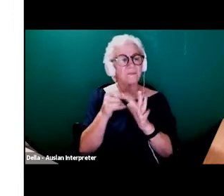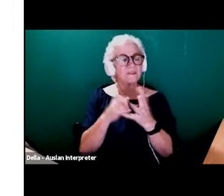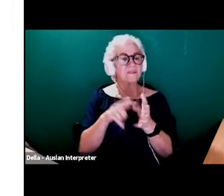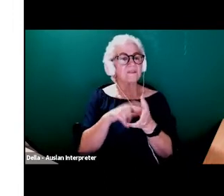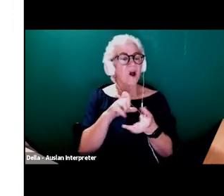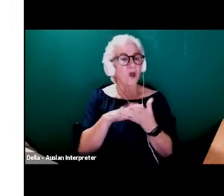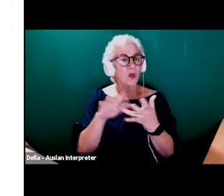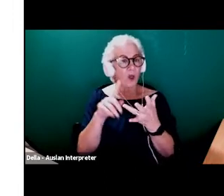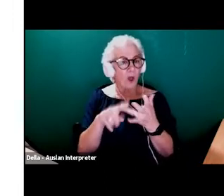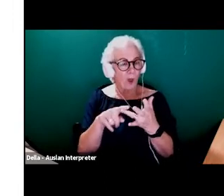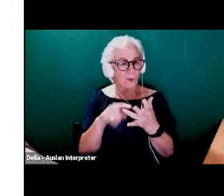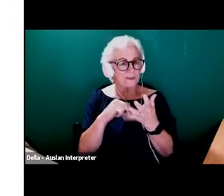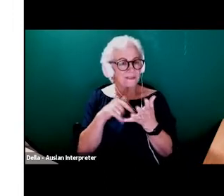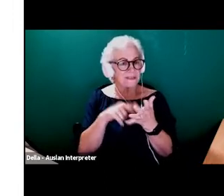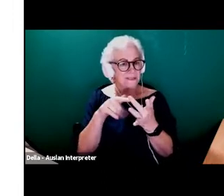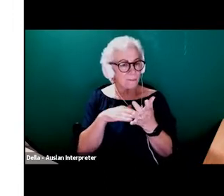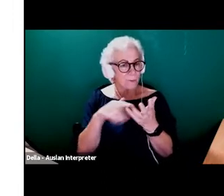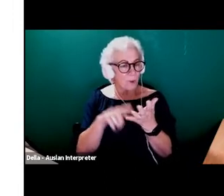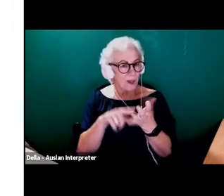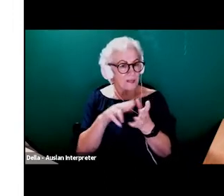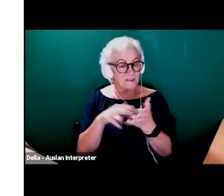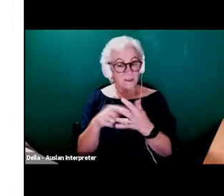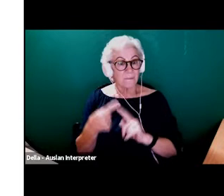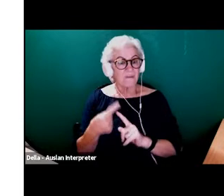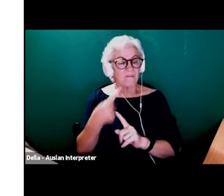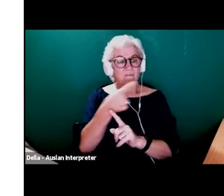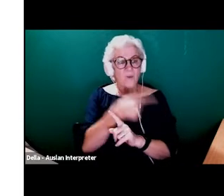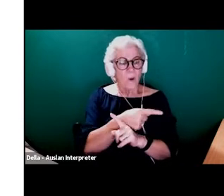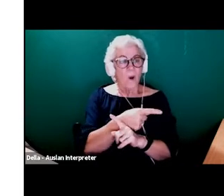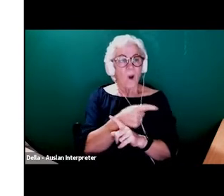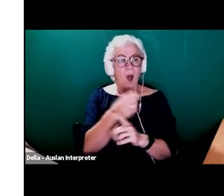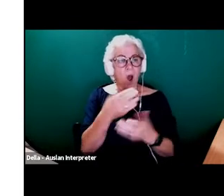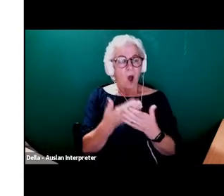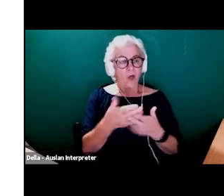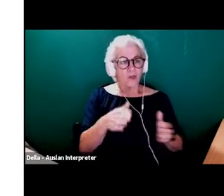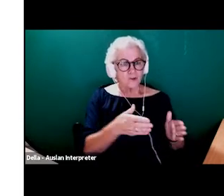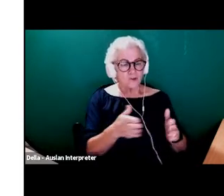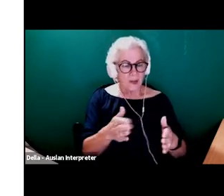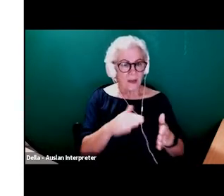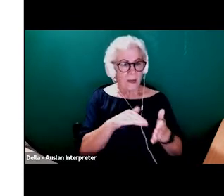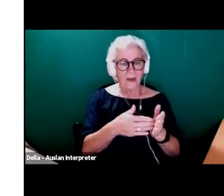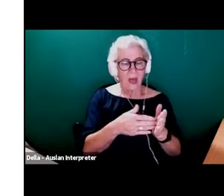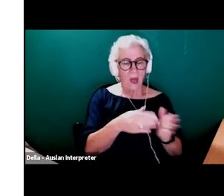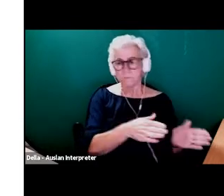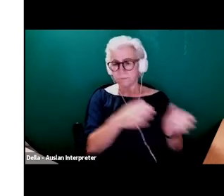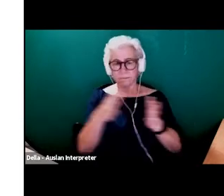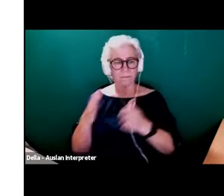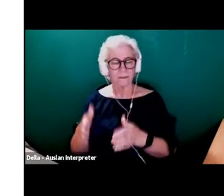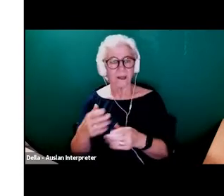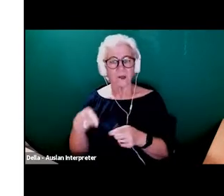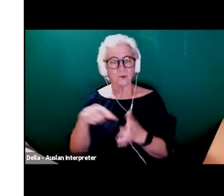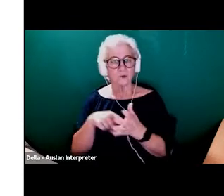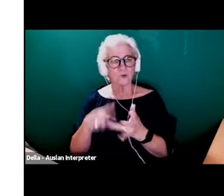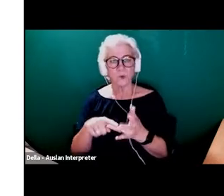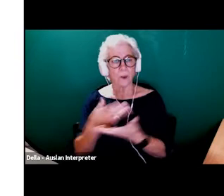distribution was conducted. Previously, it had been quite overt and on the street. It shifted to being much more covert in manner. And there are